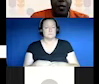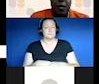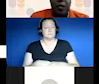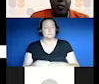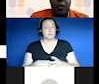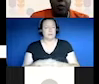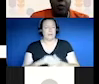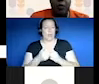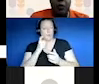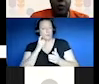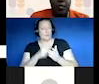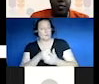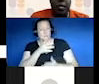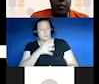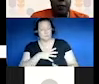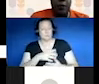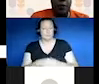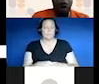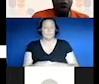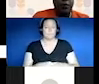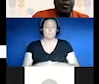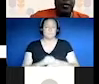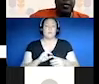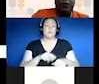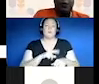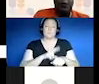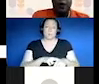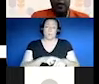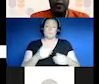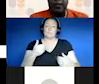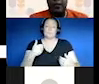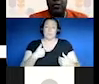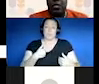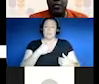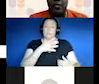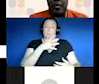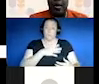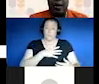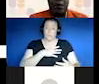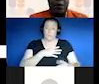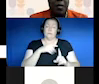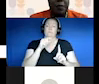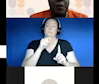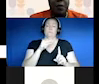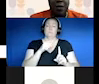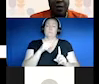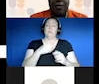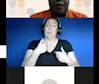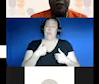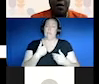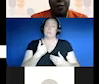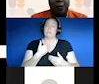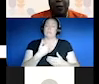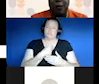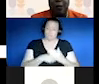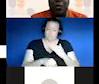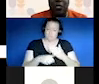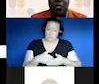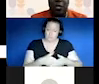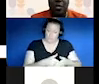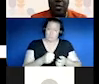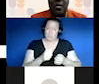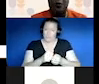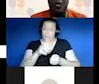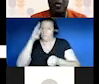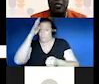women. So of course, there is a woman, and she is then having a baby with a father,